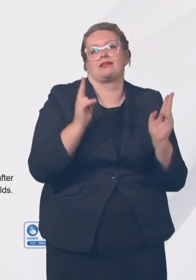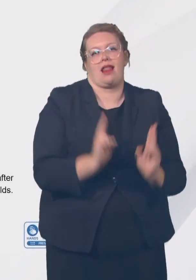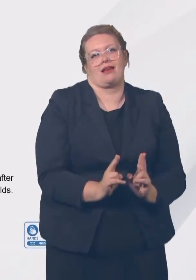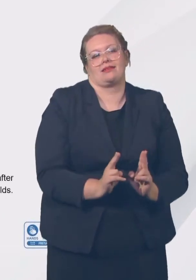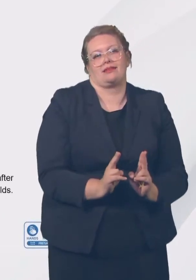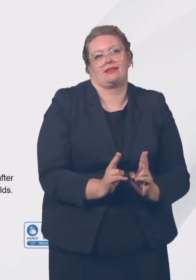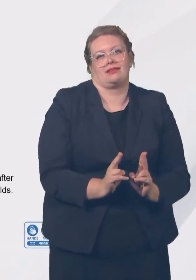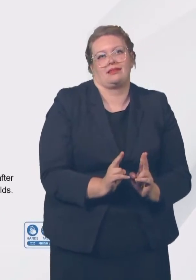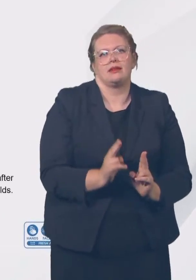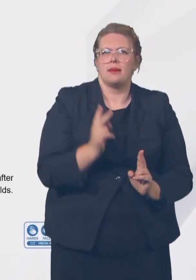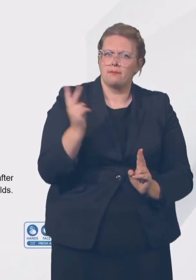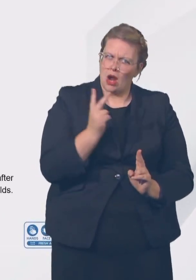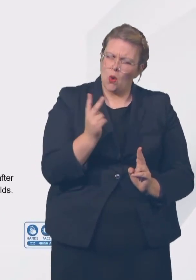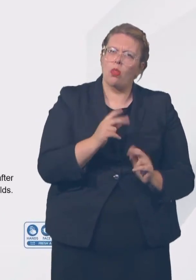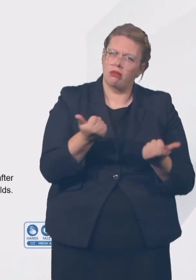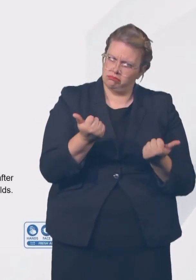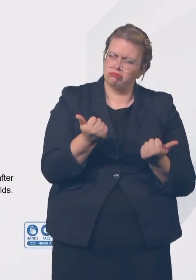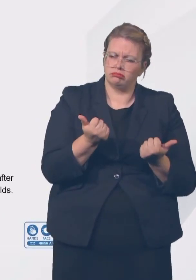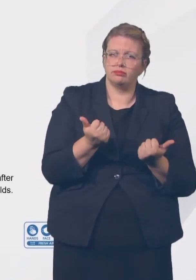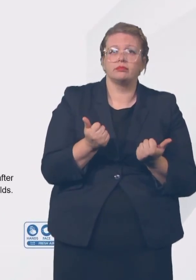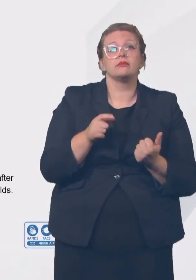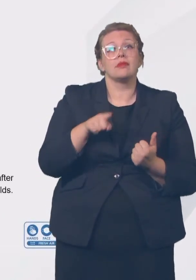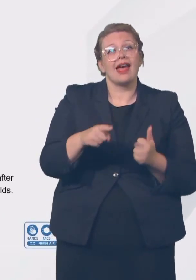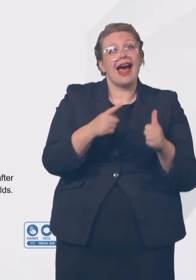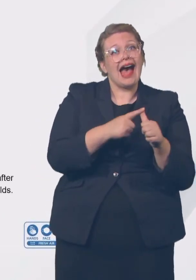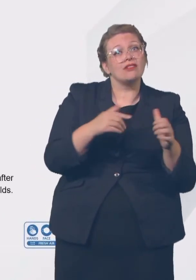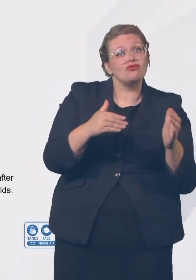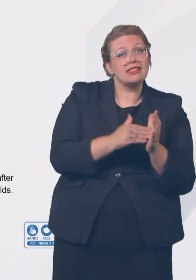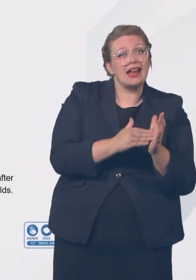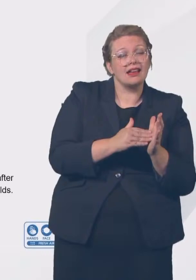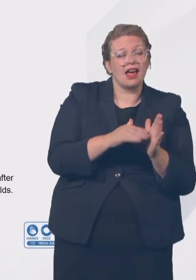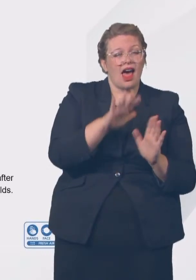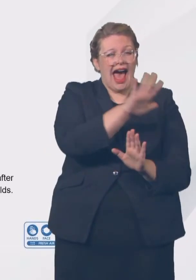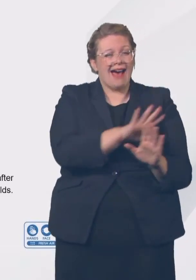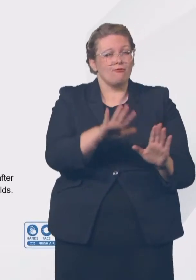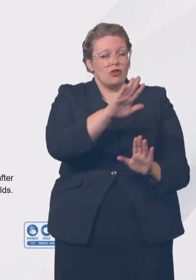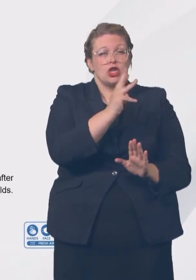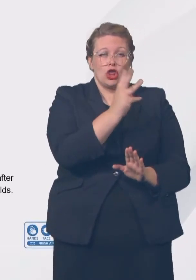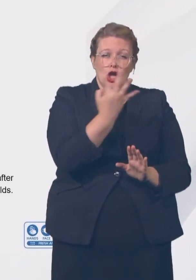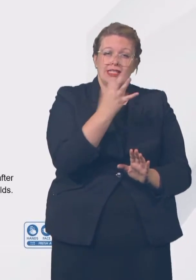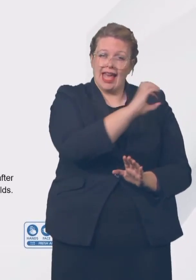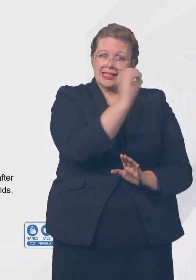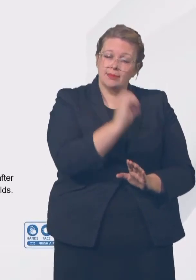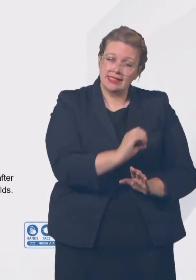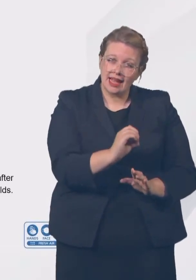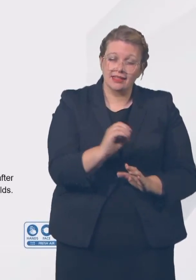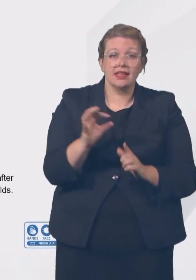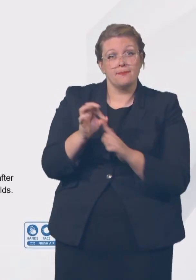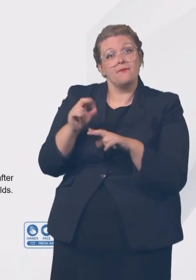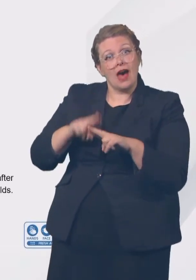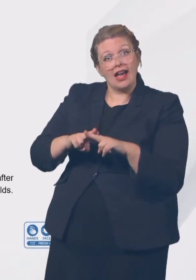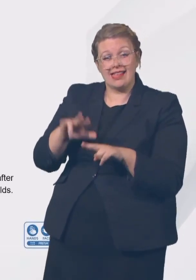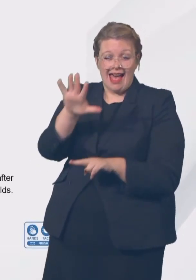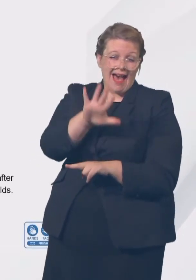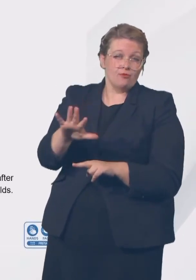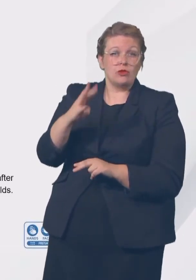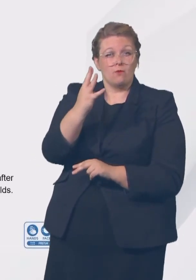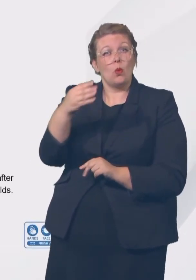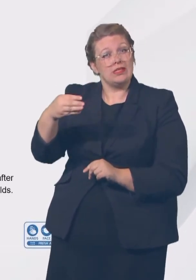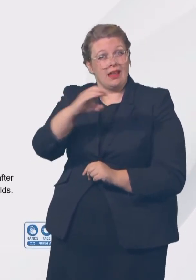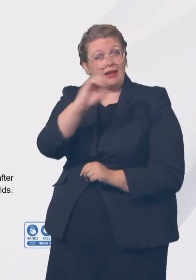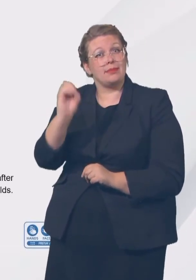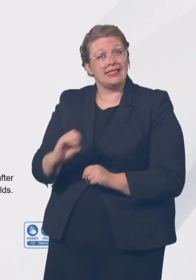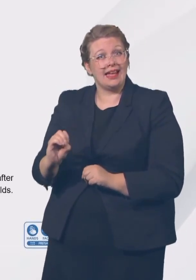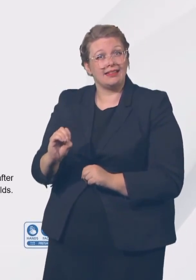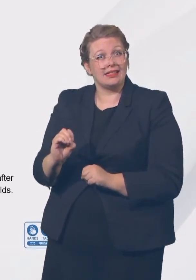estimate for AZ is 38% and the point estimate for Pfizer is 49%, but